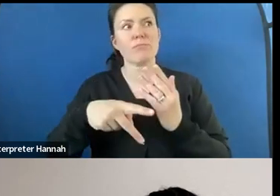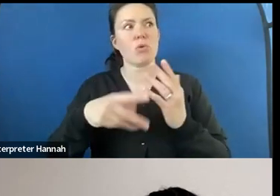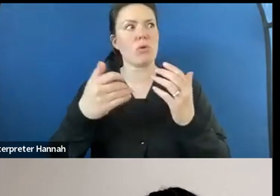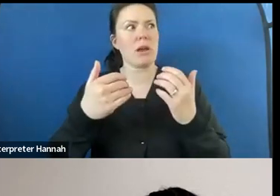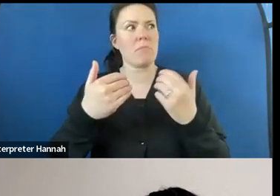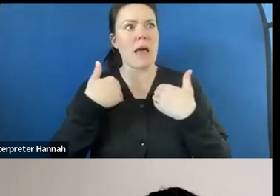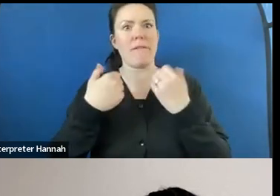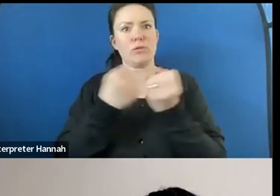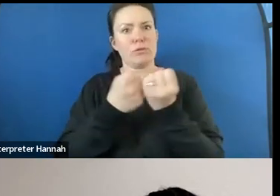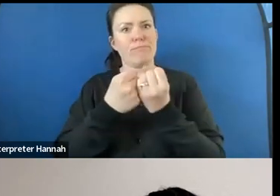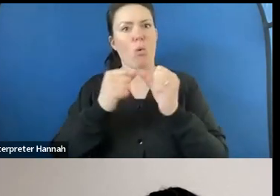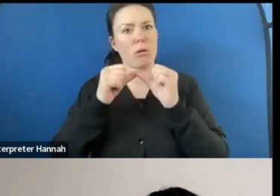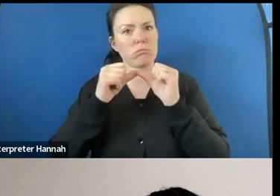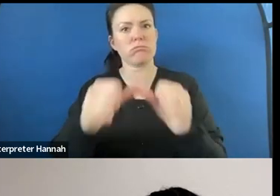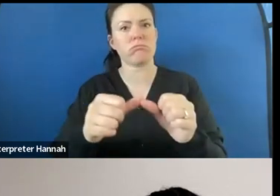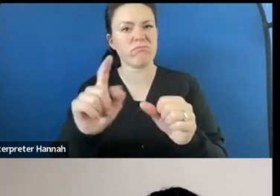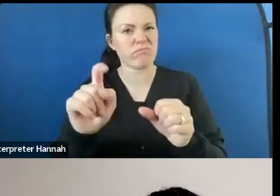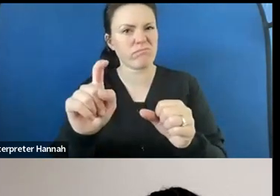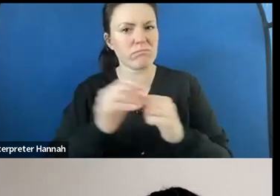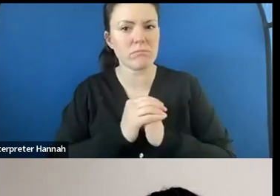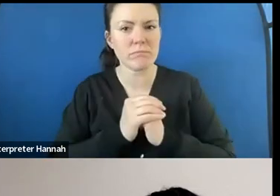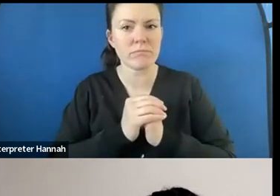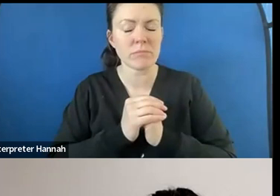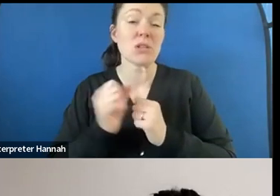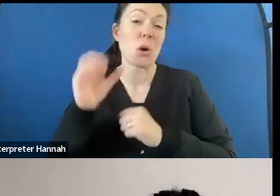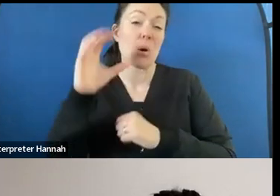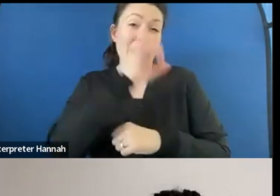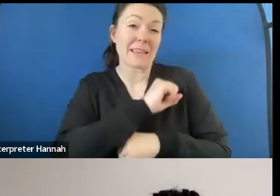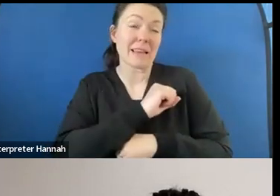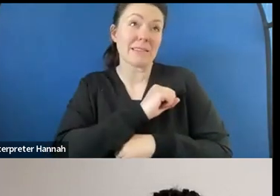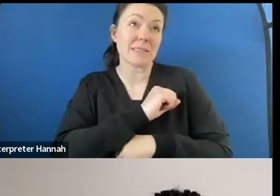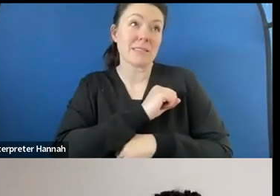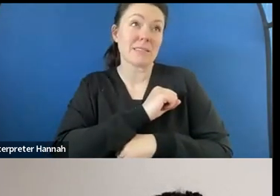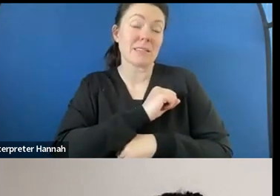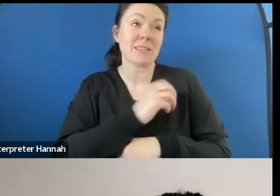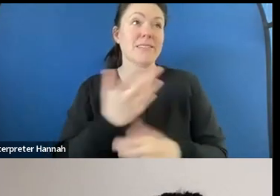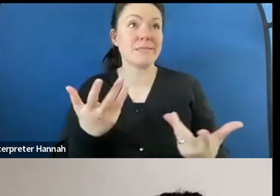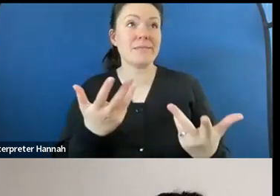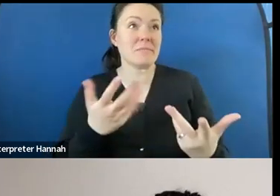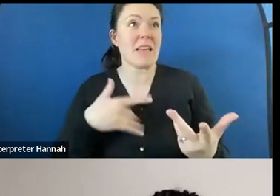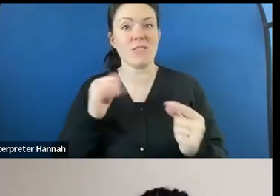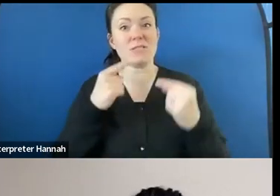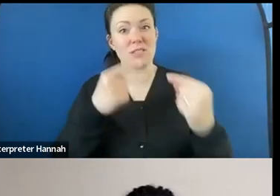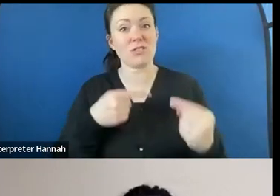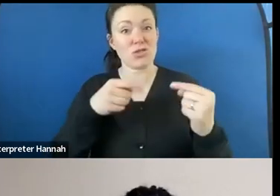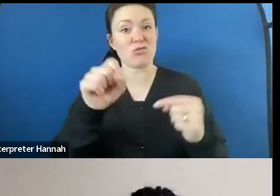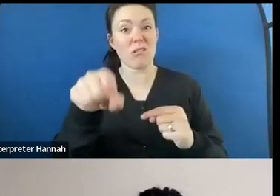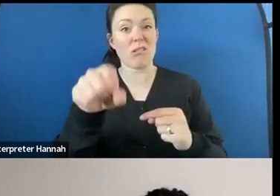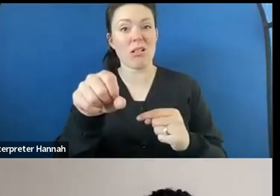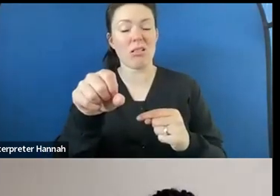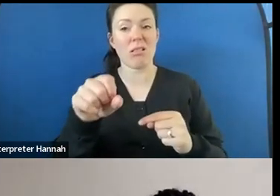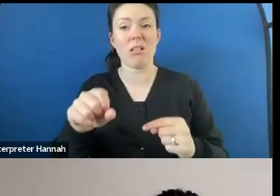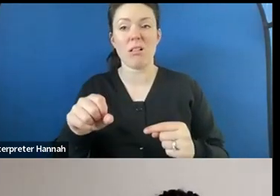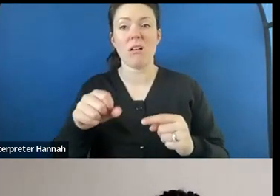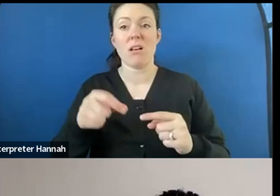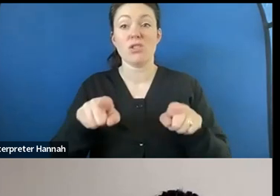So I guess it's a struggle that I see on my end when us as a